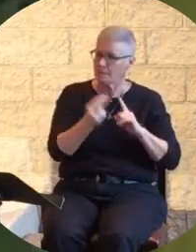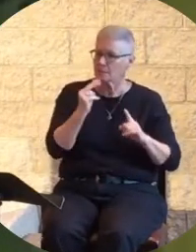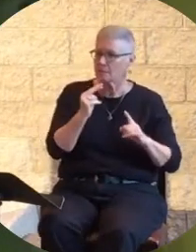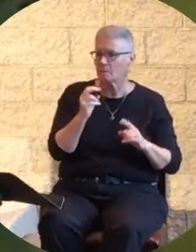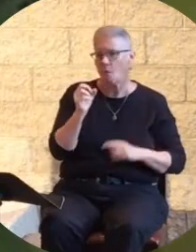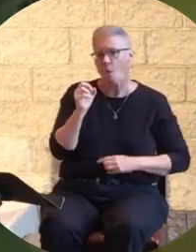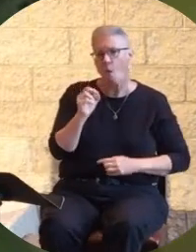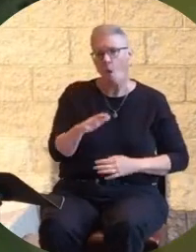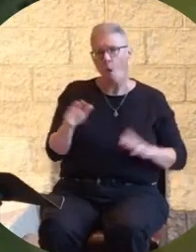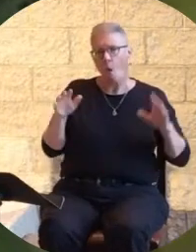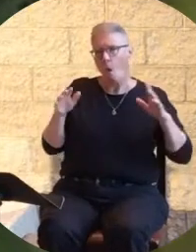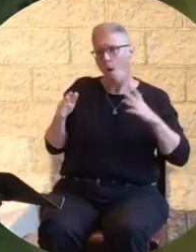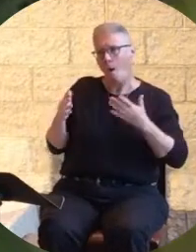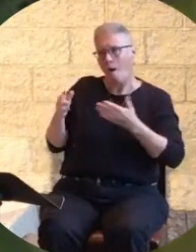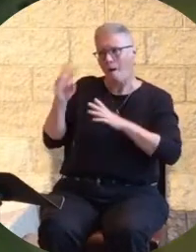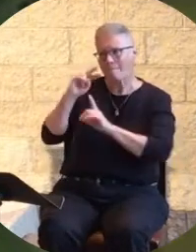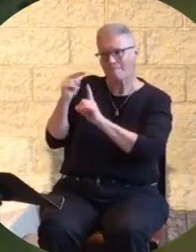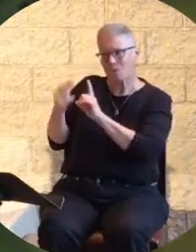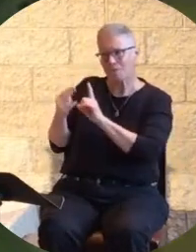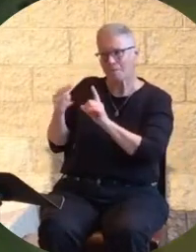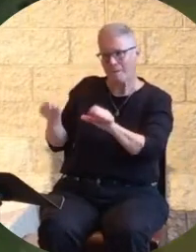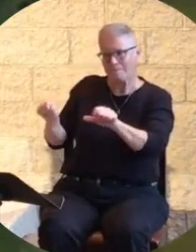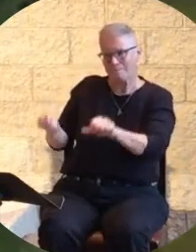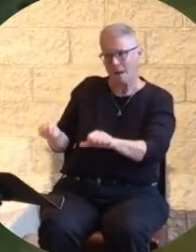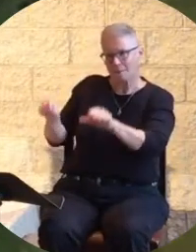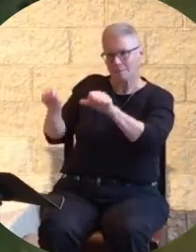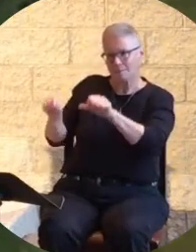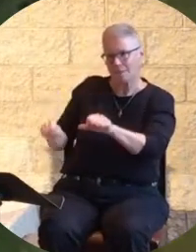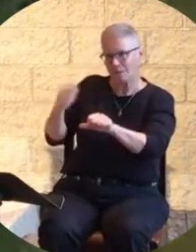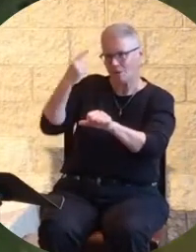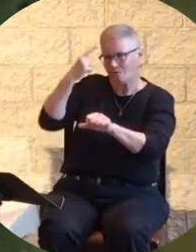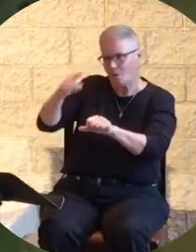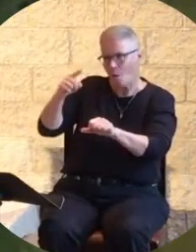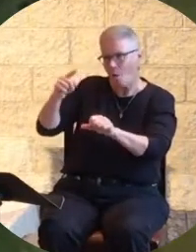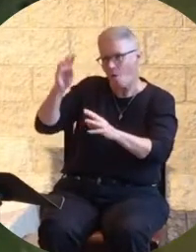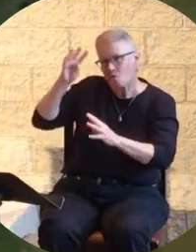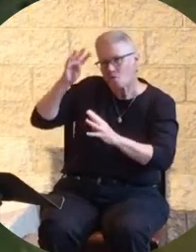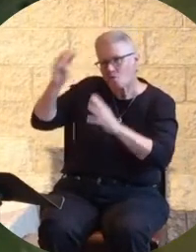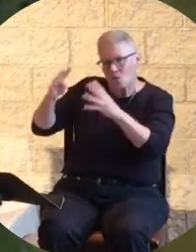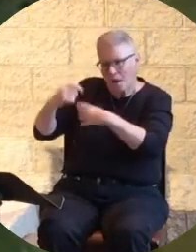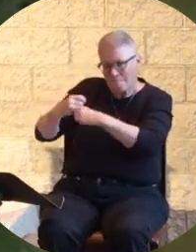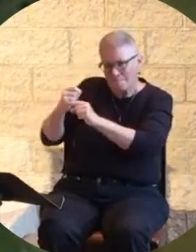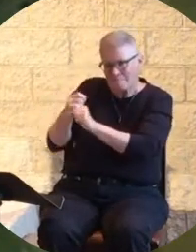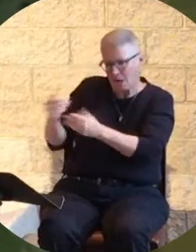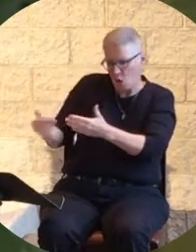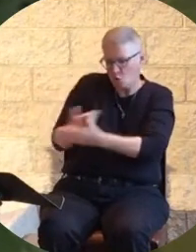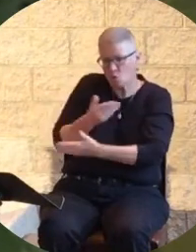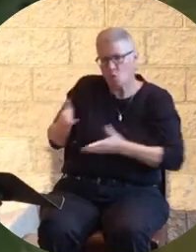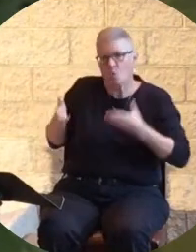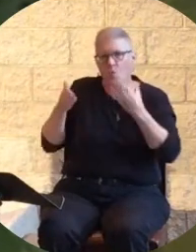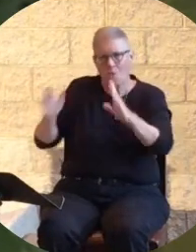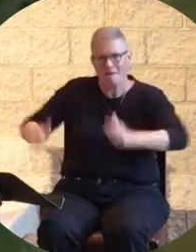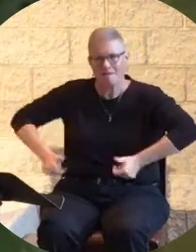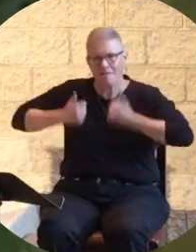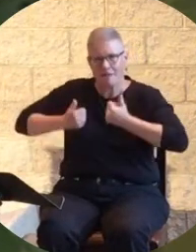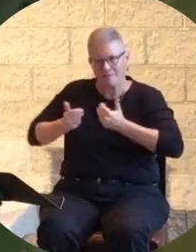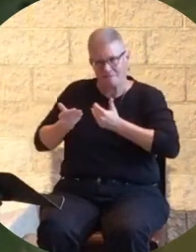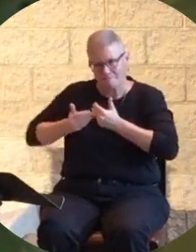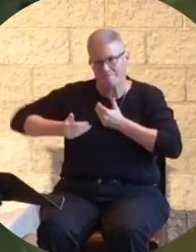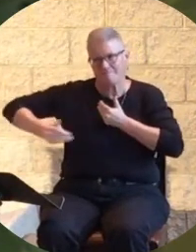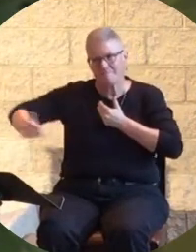as the possibilities of creating a new way of living.